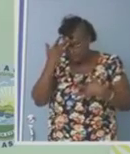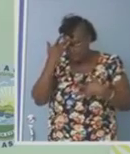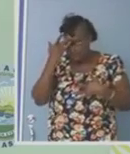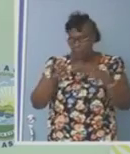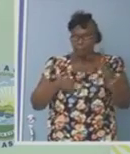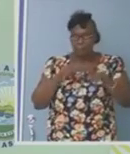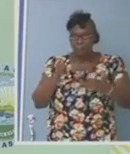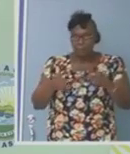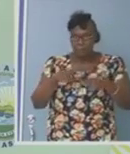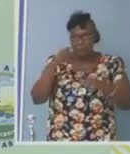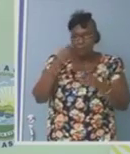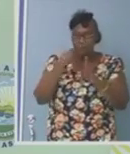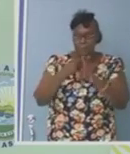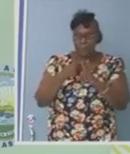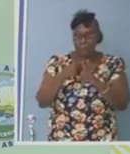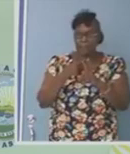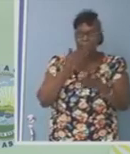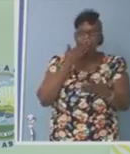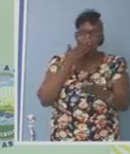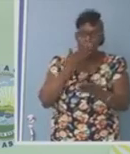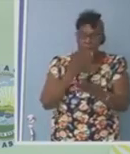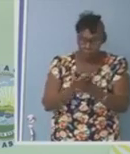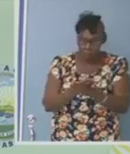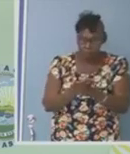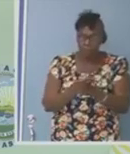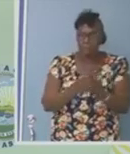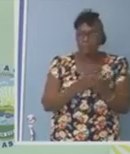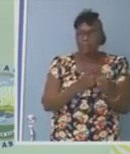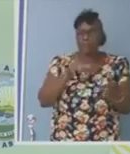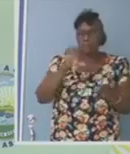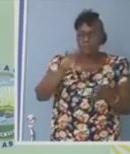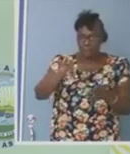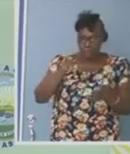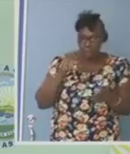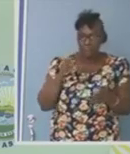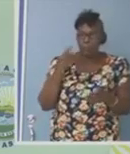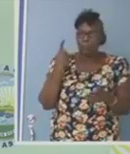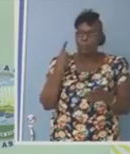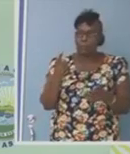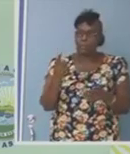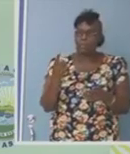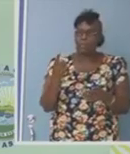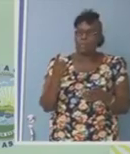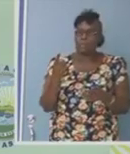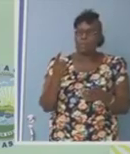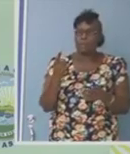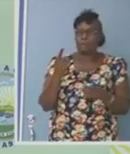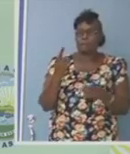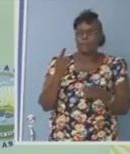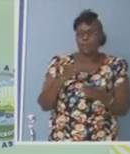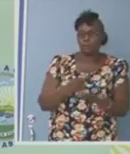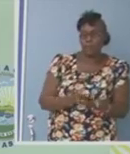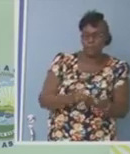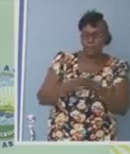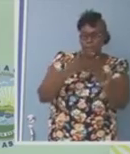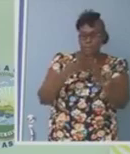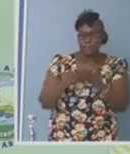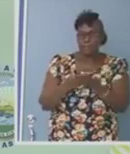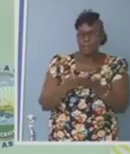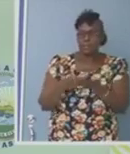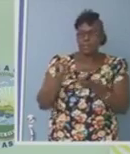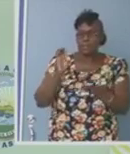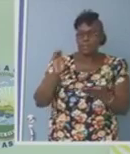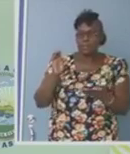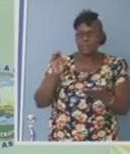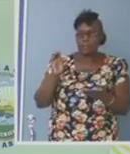and well, that individual will be taken into one of our rehabilitation and empowerment